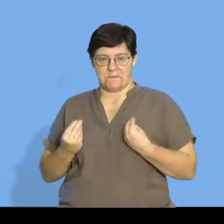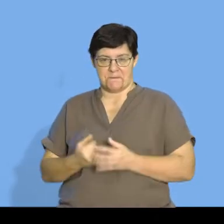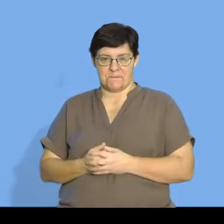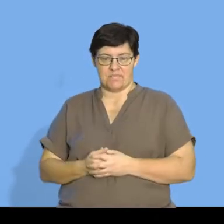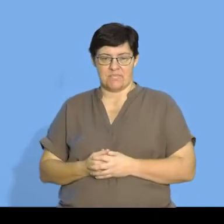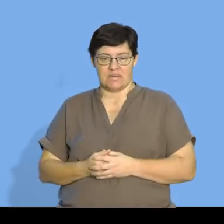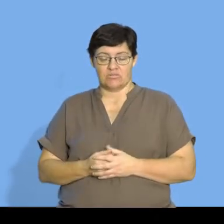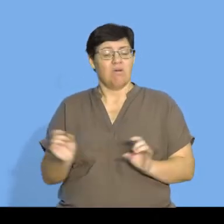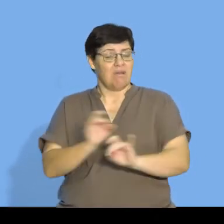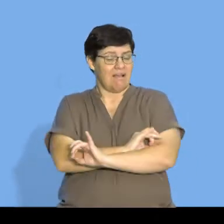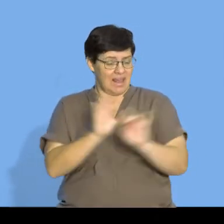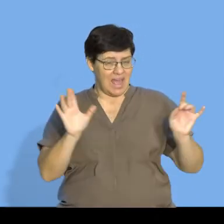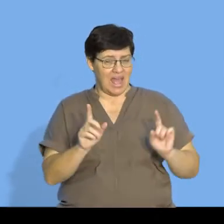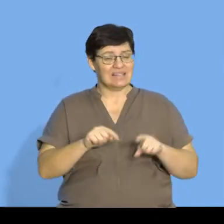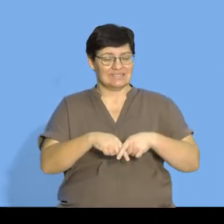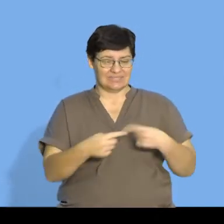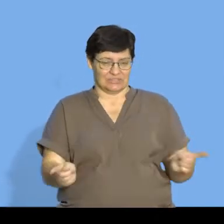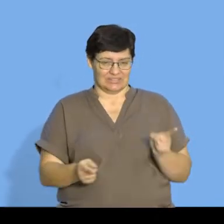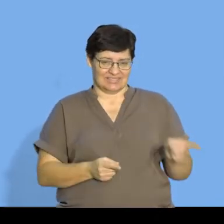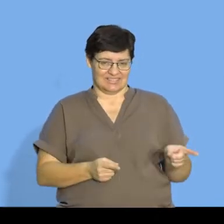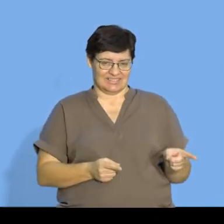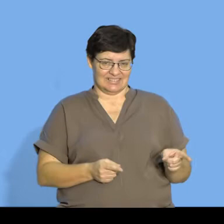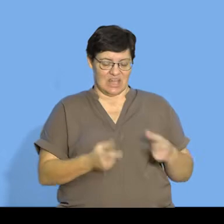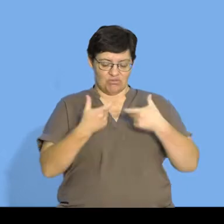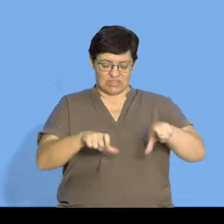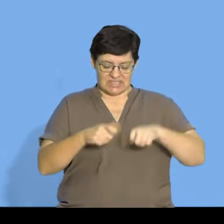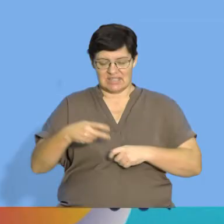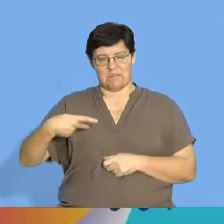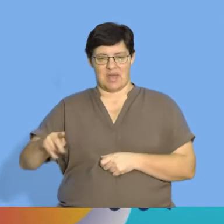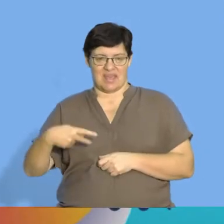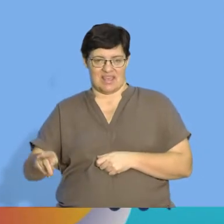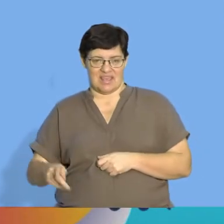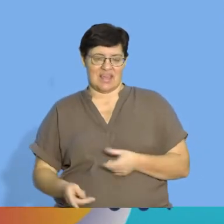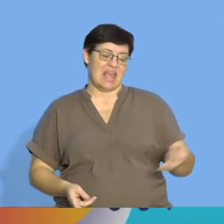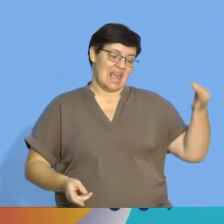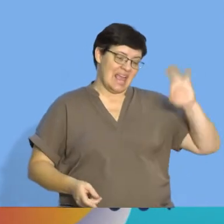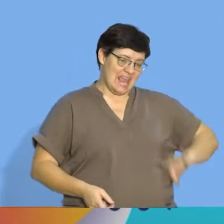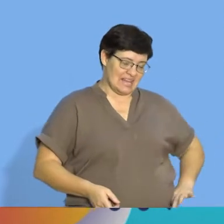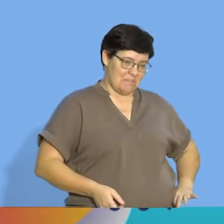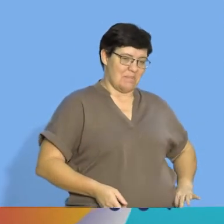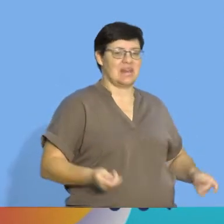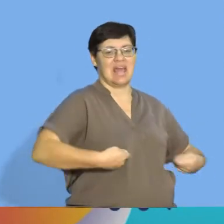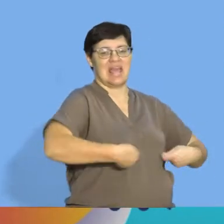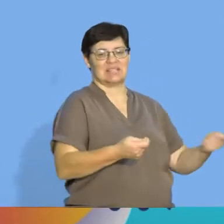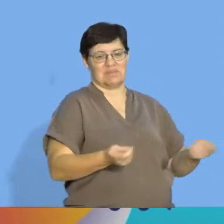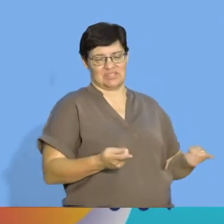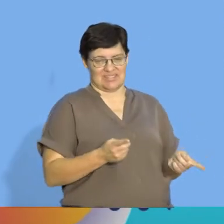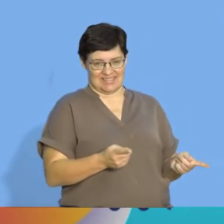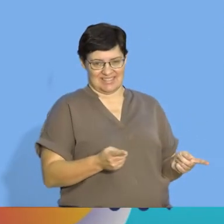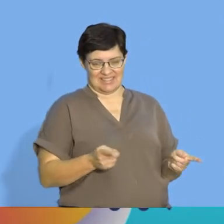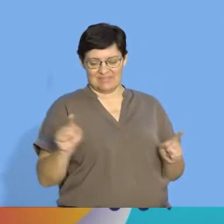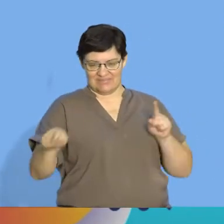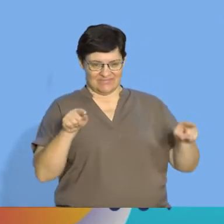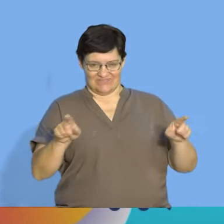a receipt. So clearly you can see the difference between receipts and payments, incomes that we have